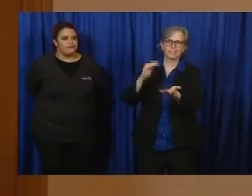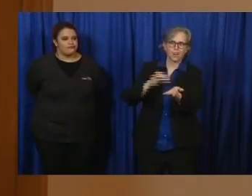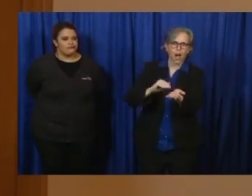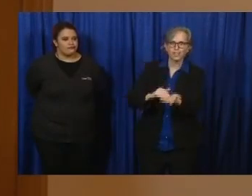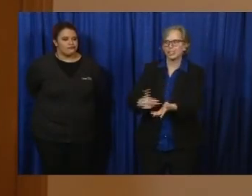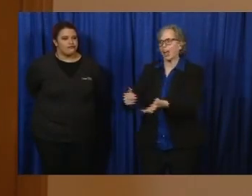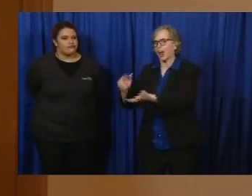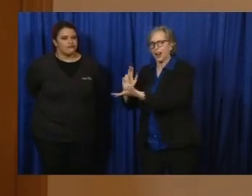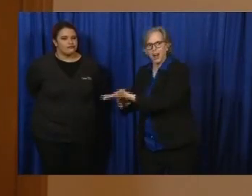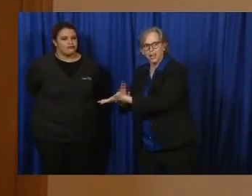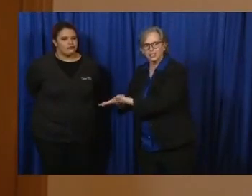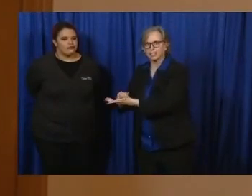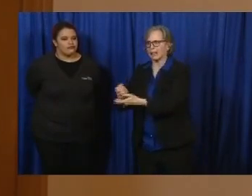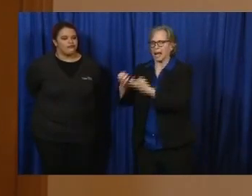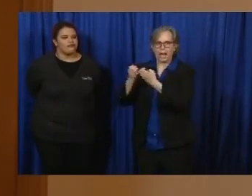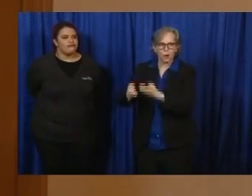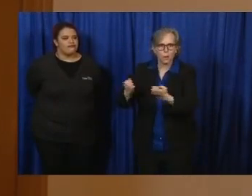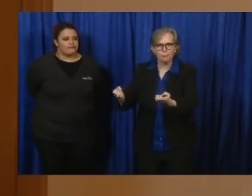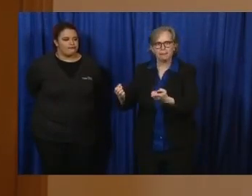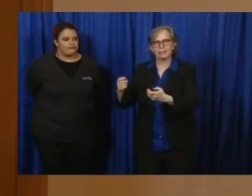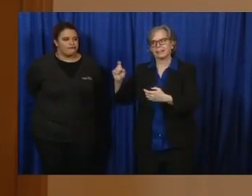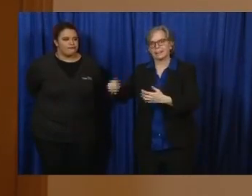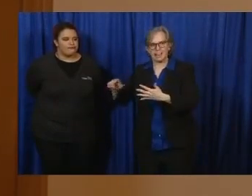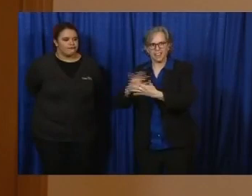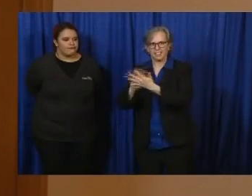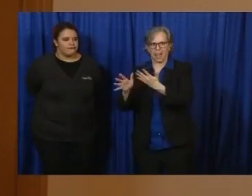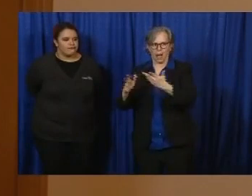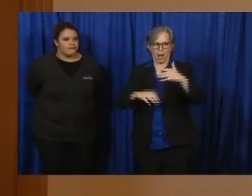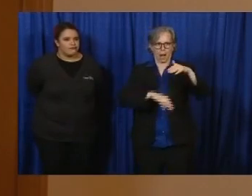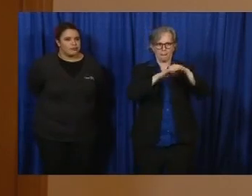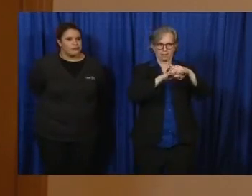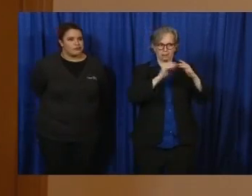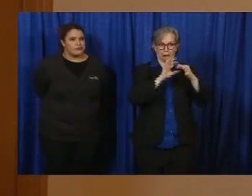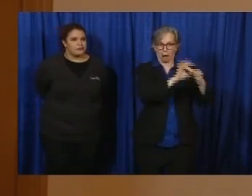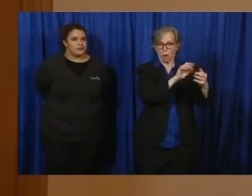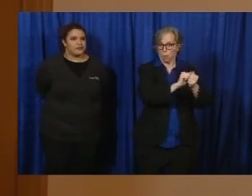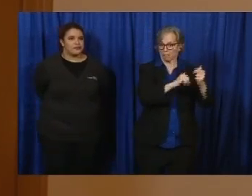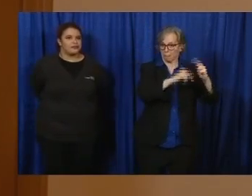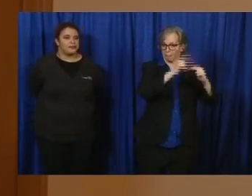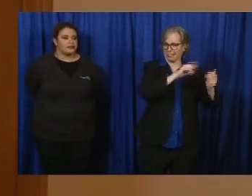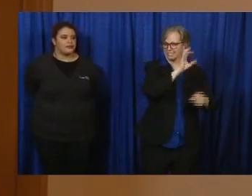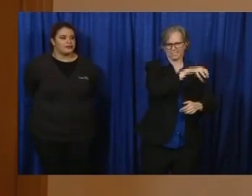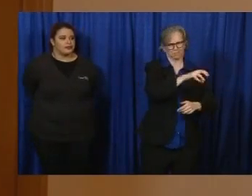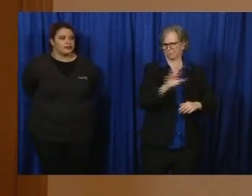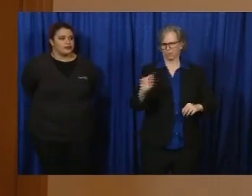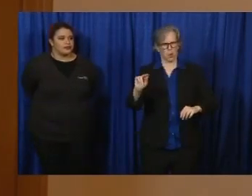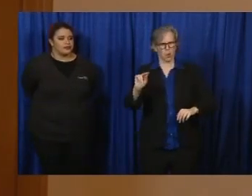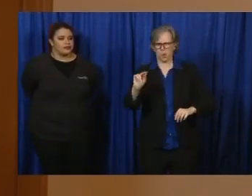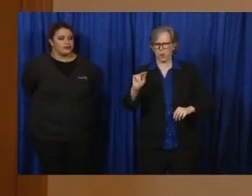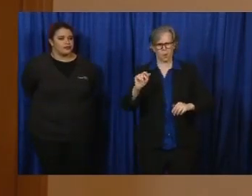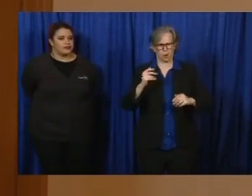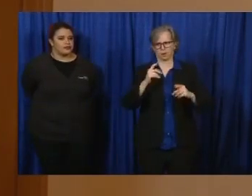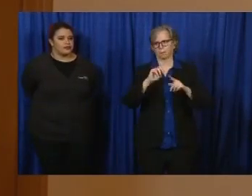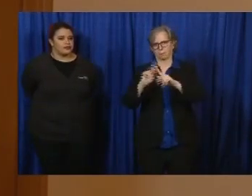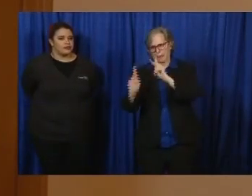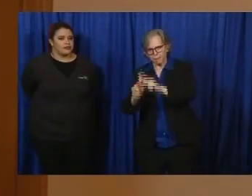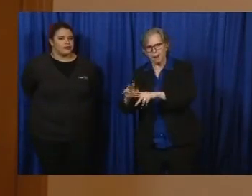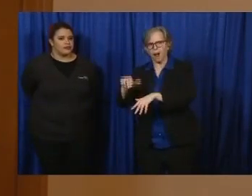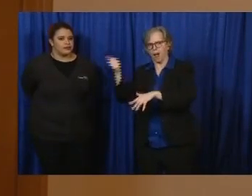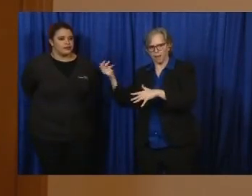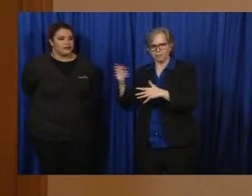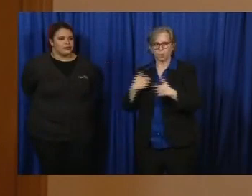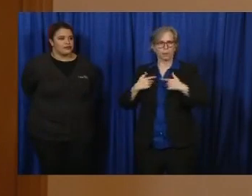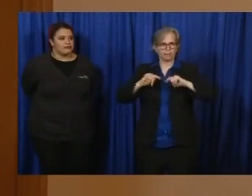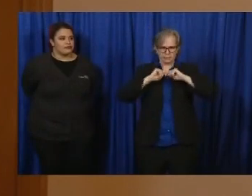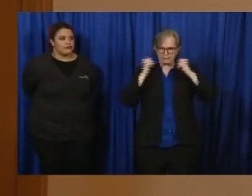job. So there are many components to upping our ability to treat someone. And so we have a whole team that's working on the staffing